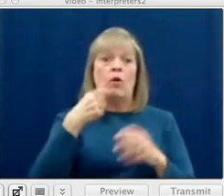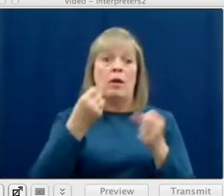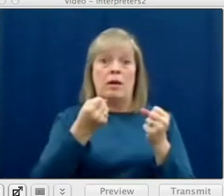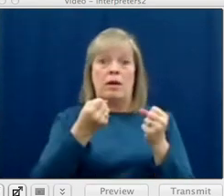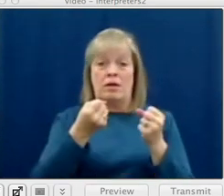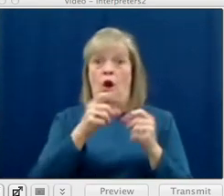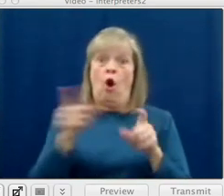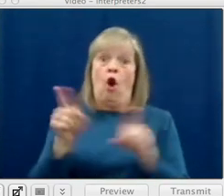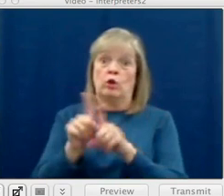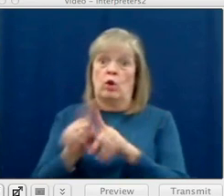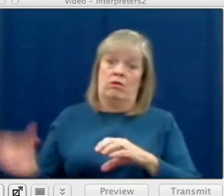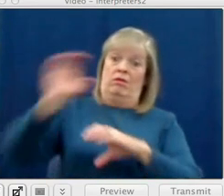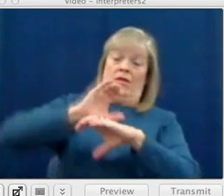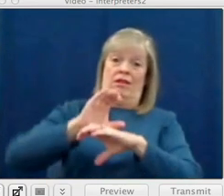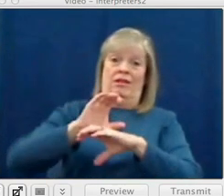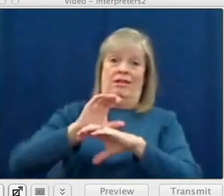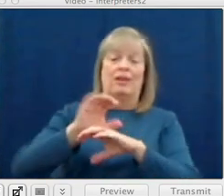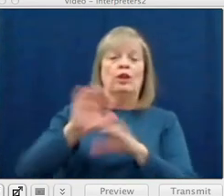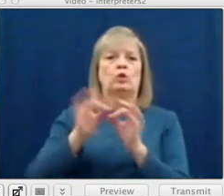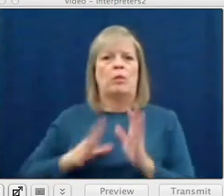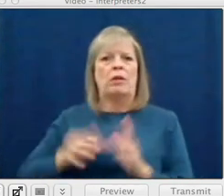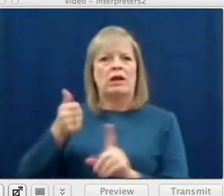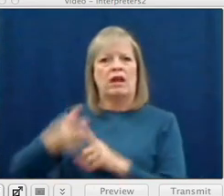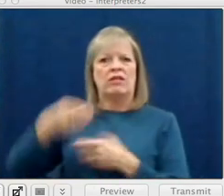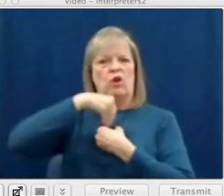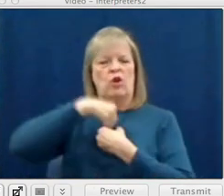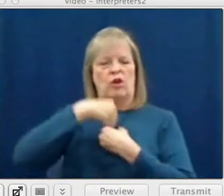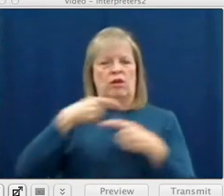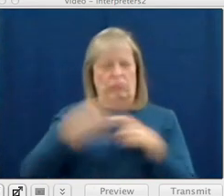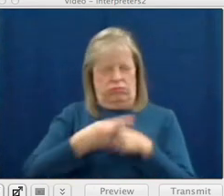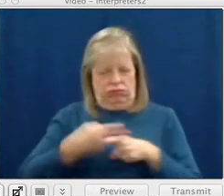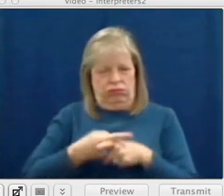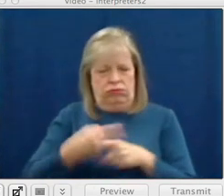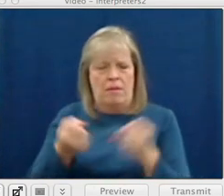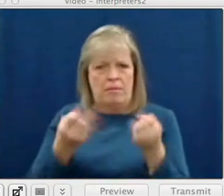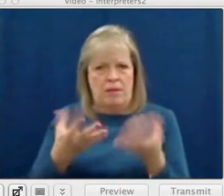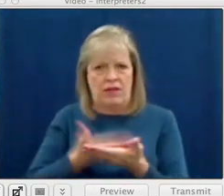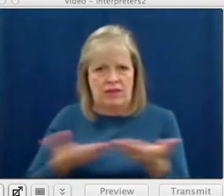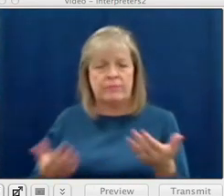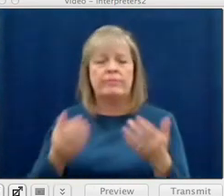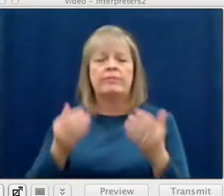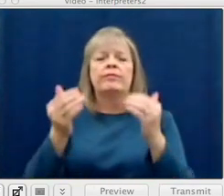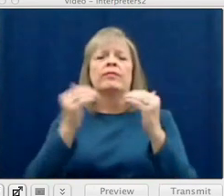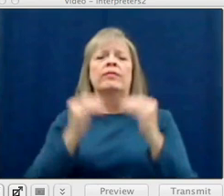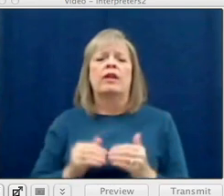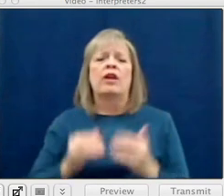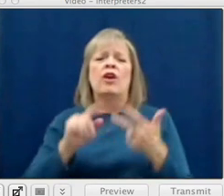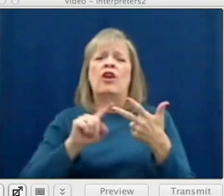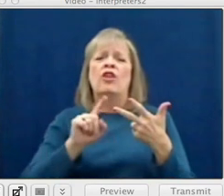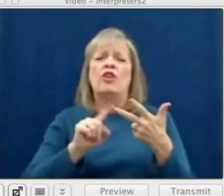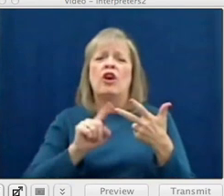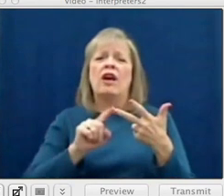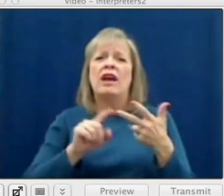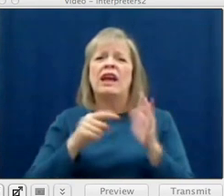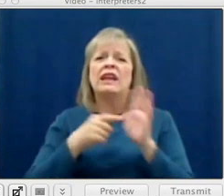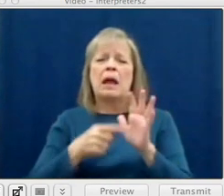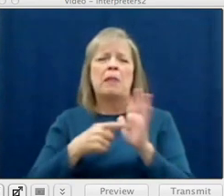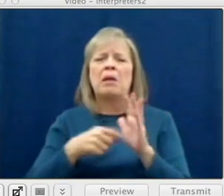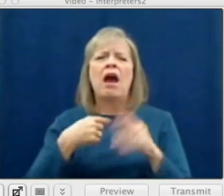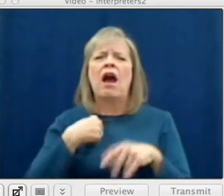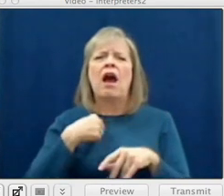own internal stuff. The third example I'm actually not going to spend time on. It's